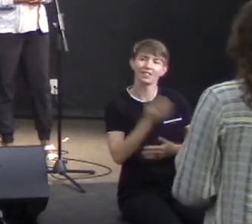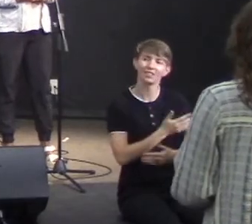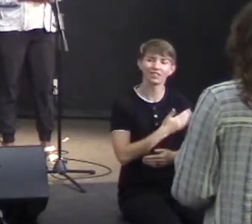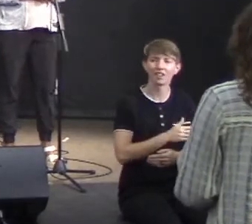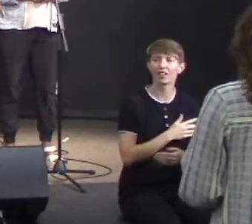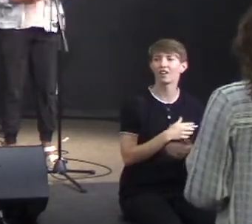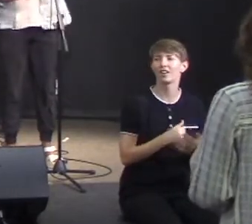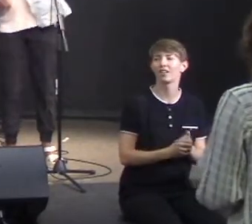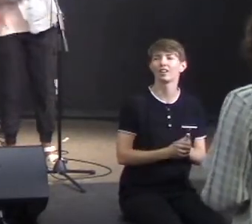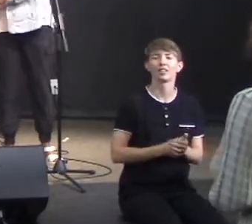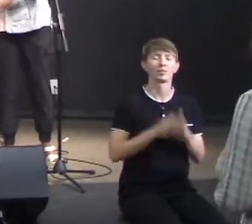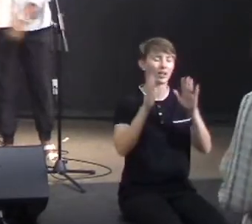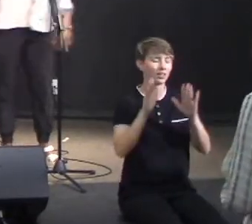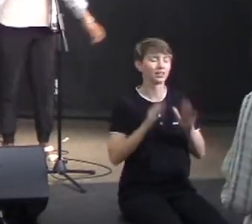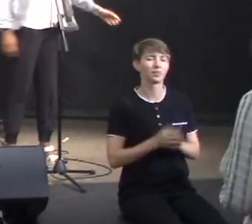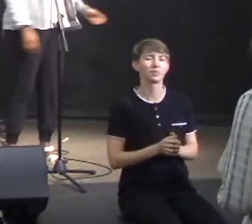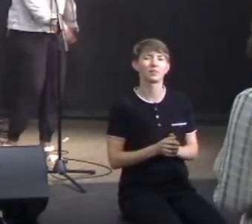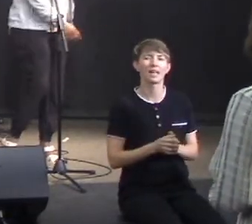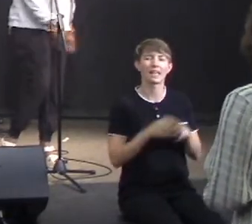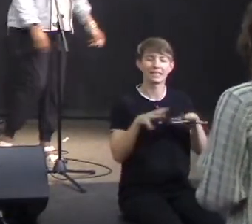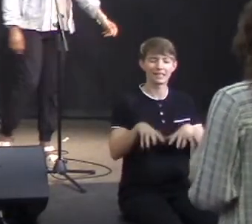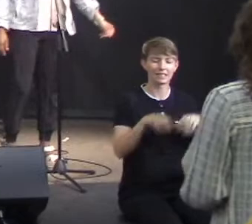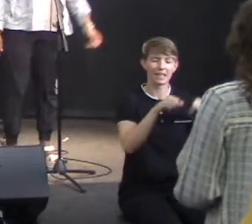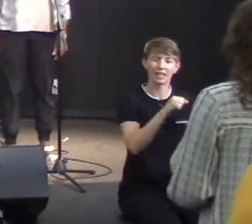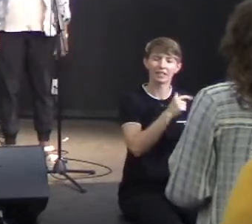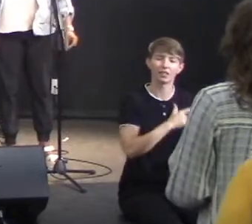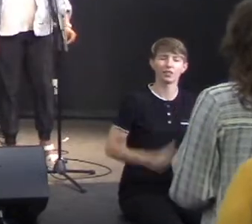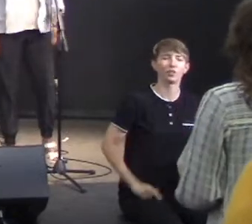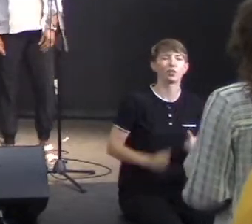to start with Take the Lord With You.